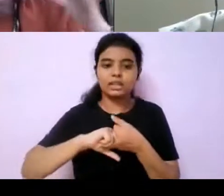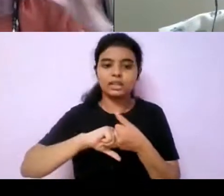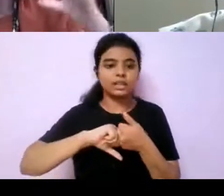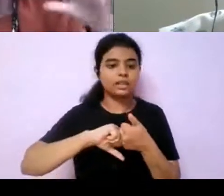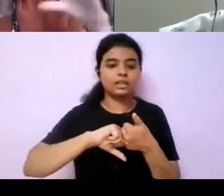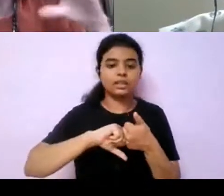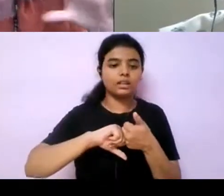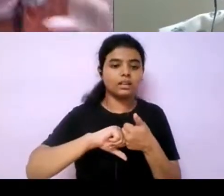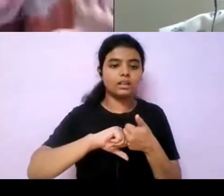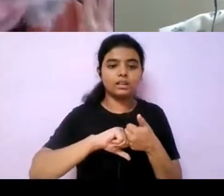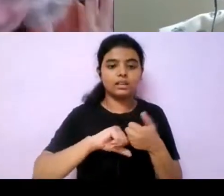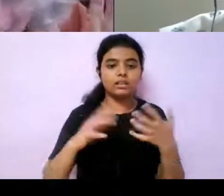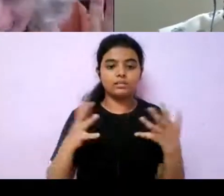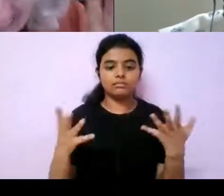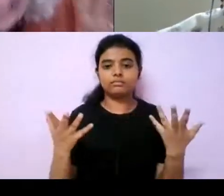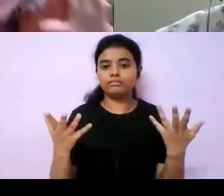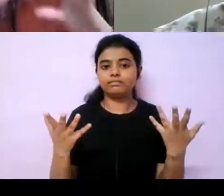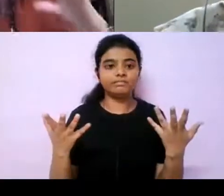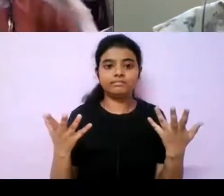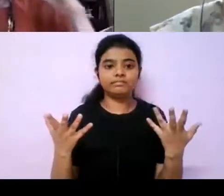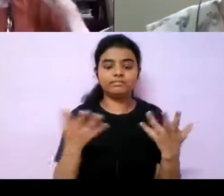I'm not all for